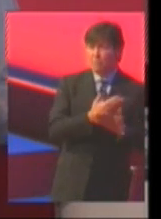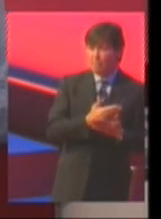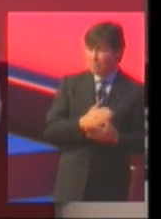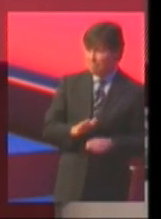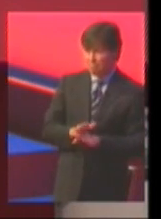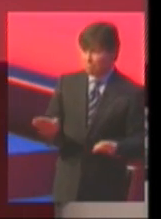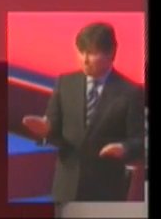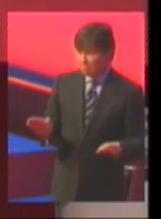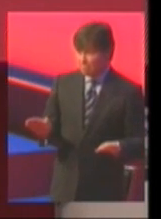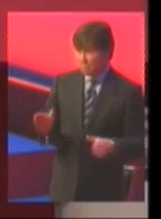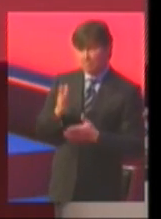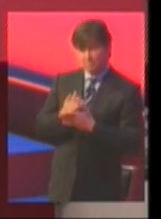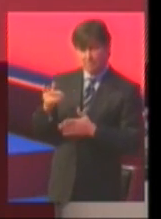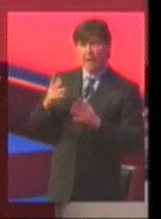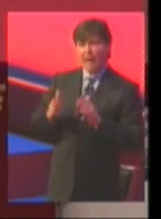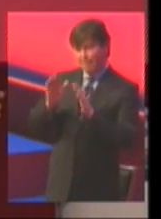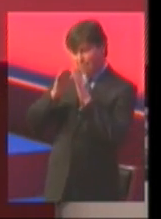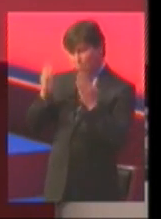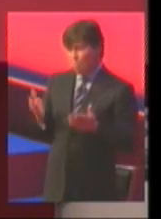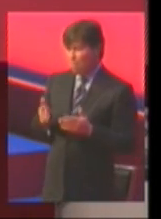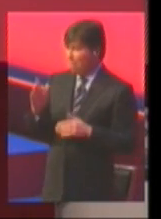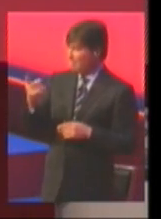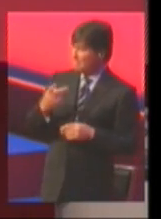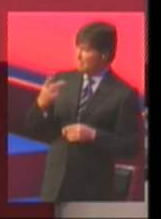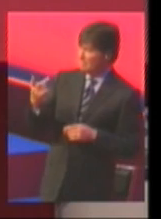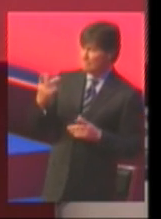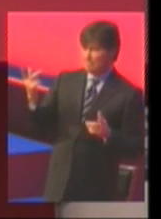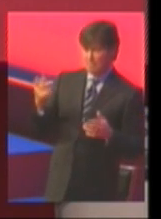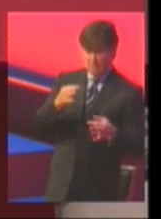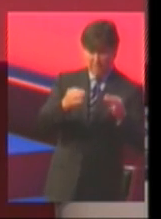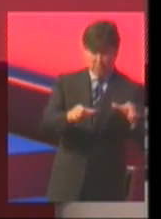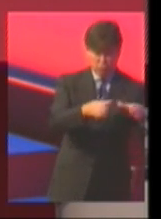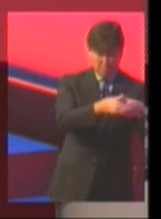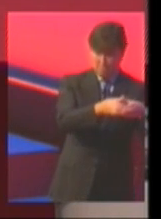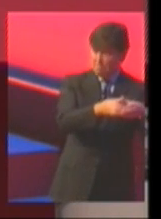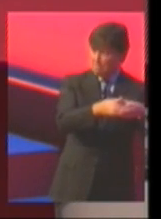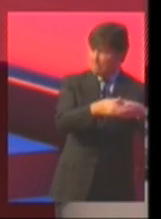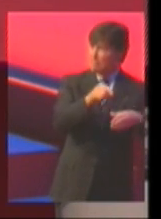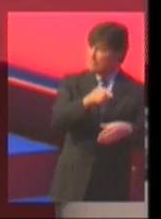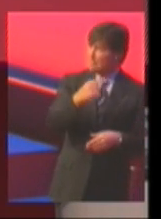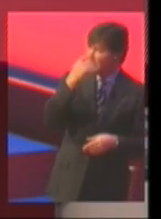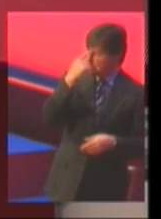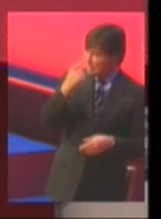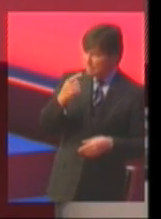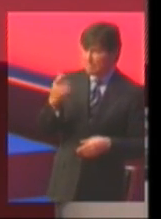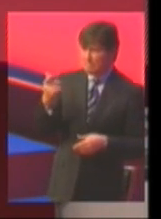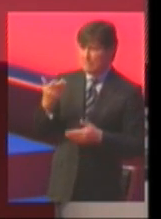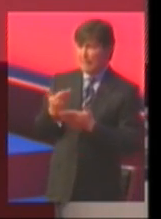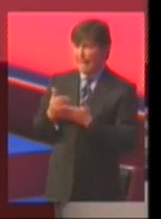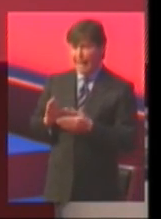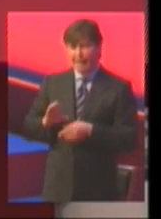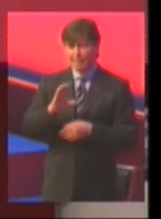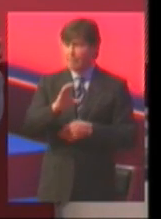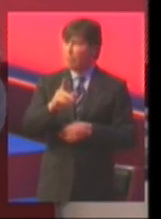country. For there is a world of difference between a political party that would simply rebadge the aid budget